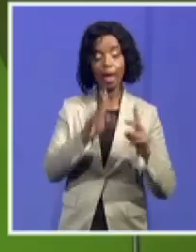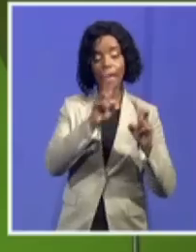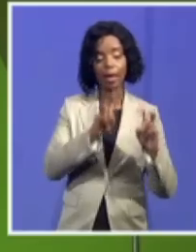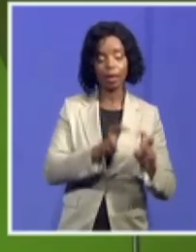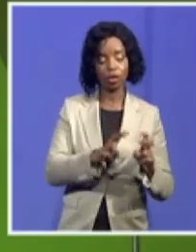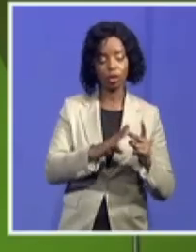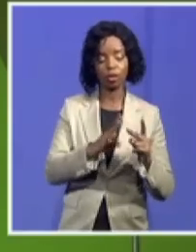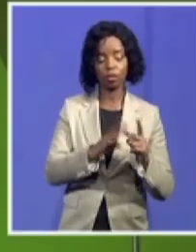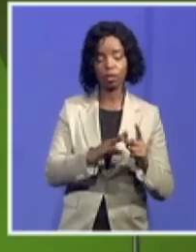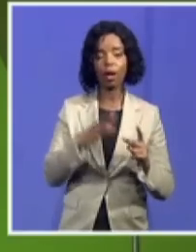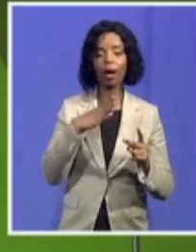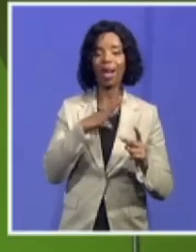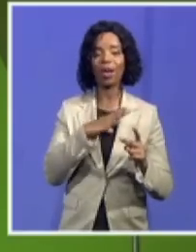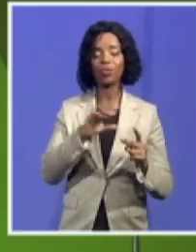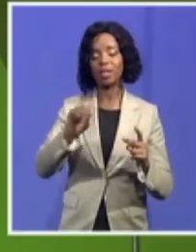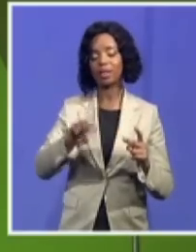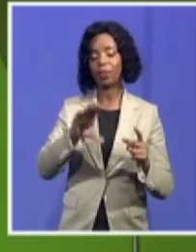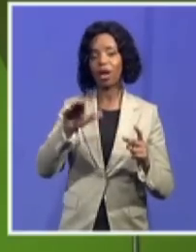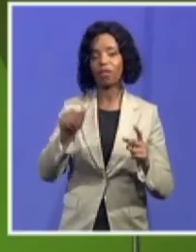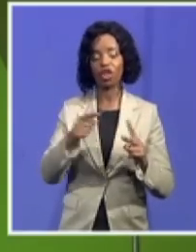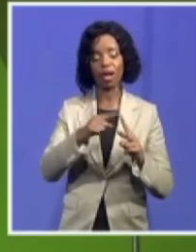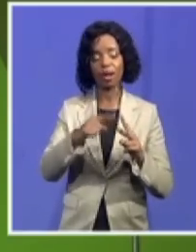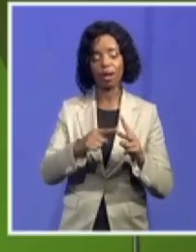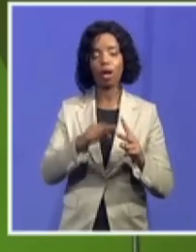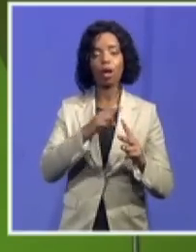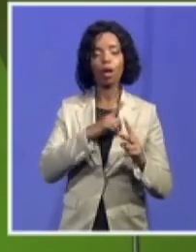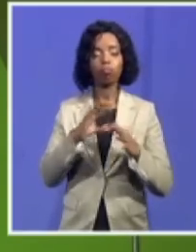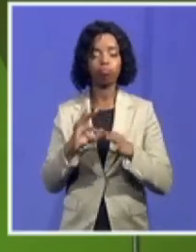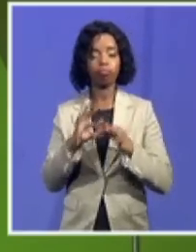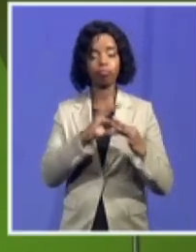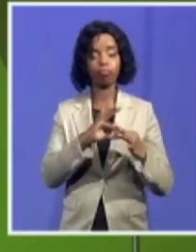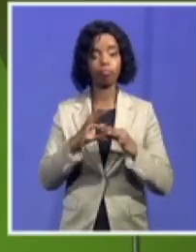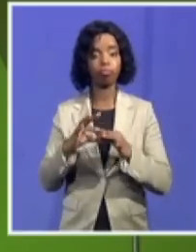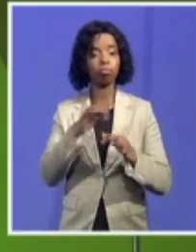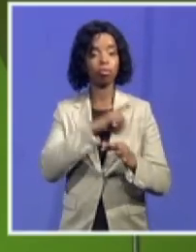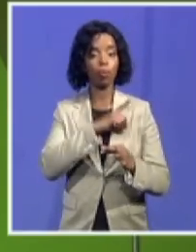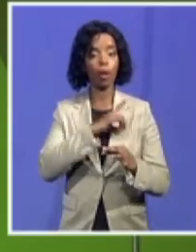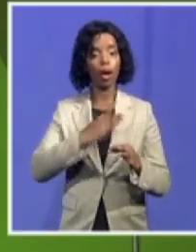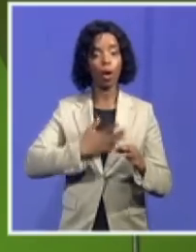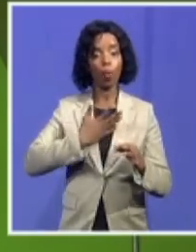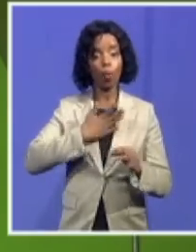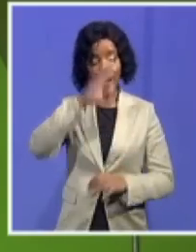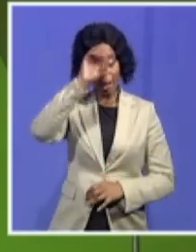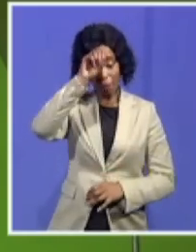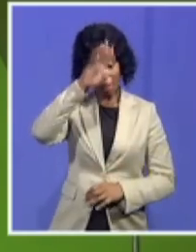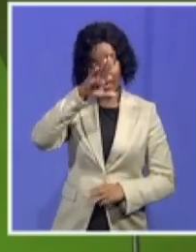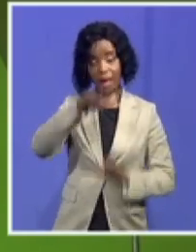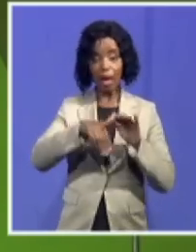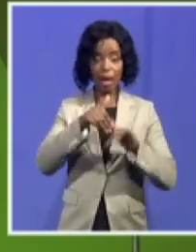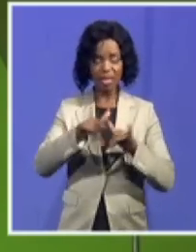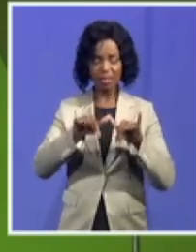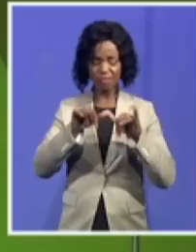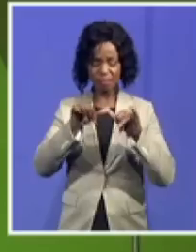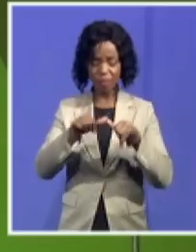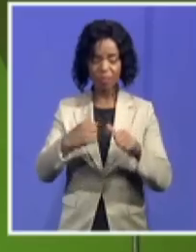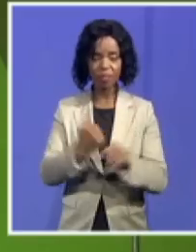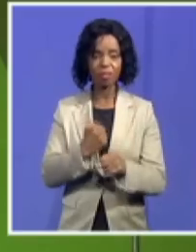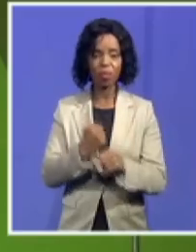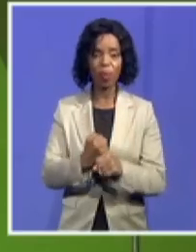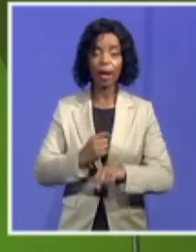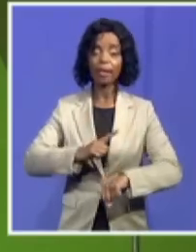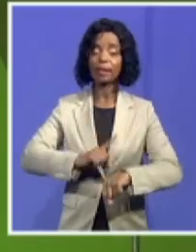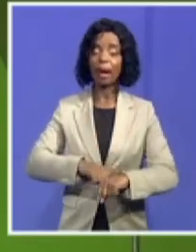including efforts to keep the sector operational during the hard lockdowns in the pandemic's